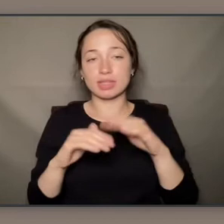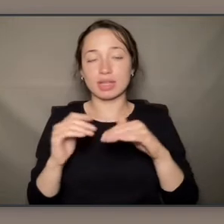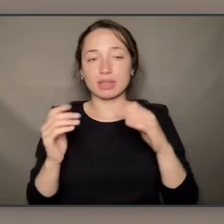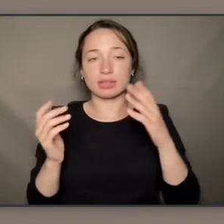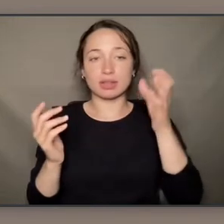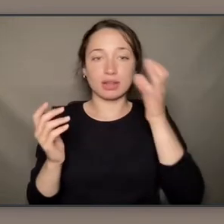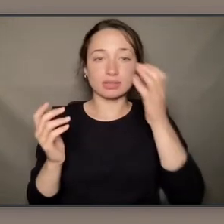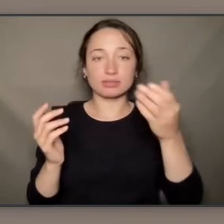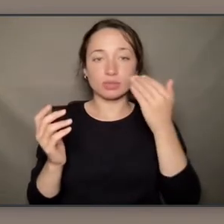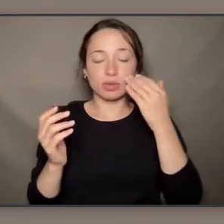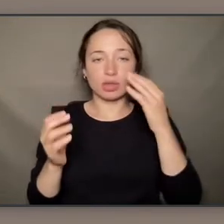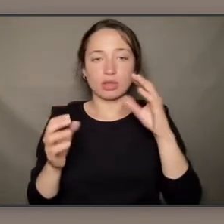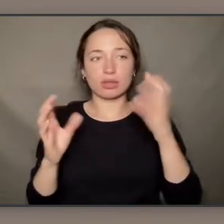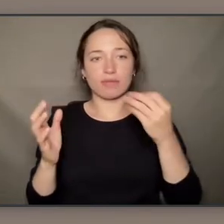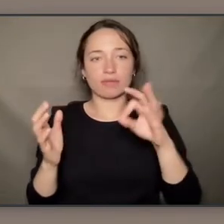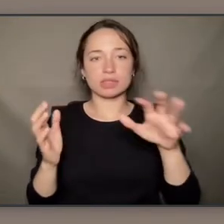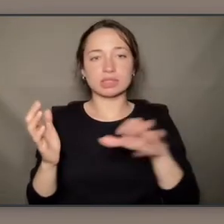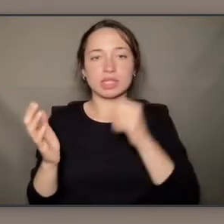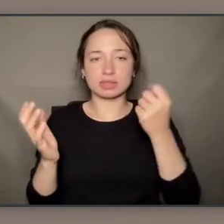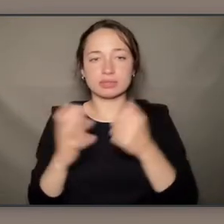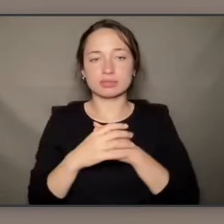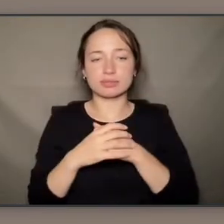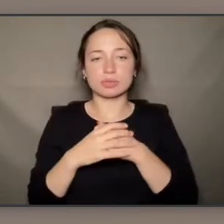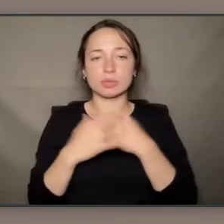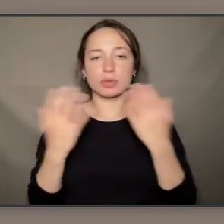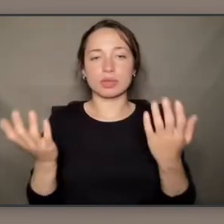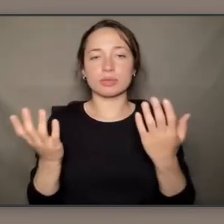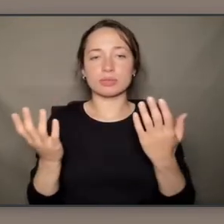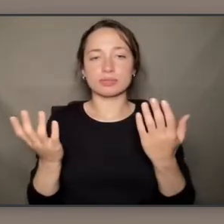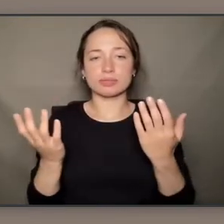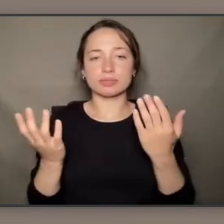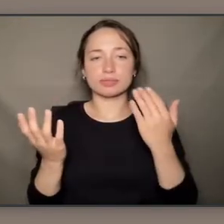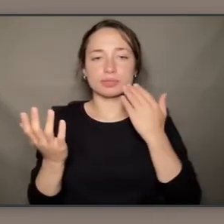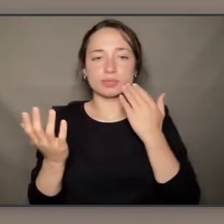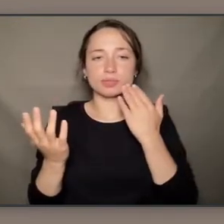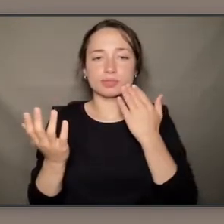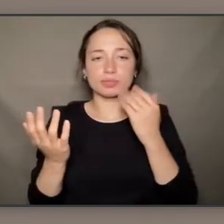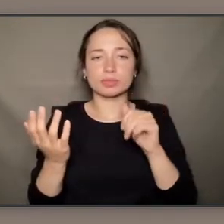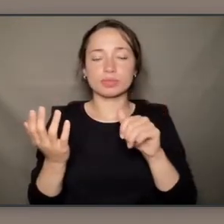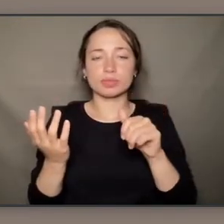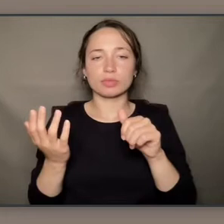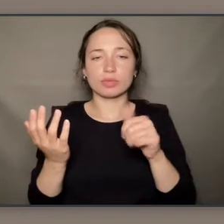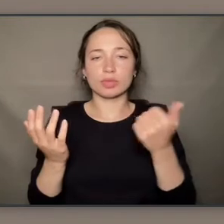this concept, this idea of taking.